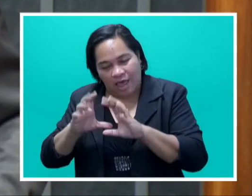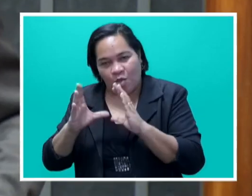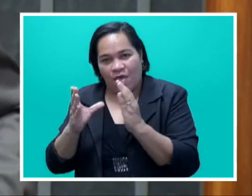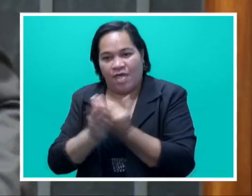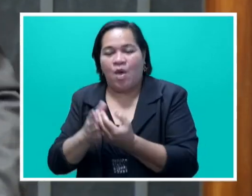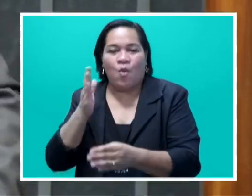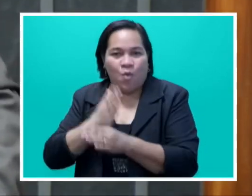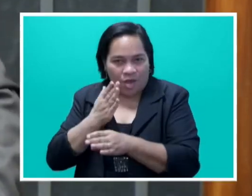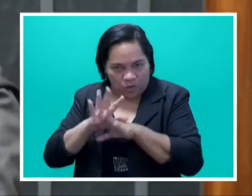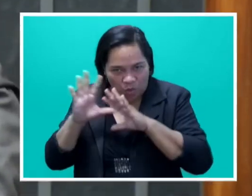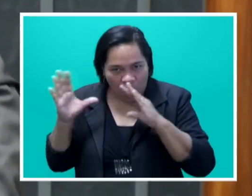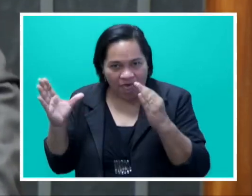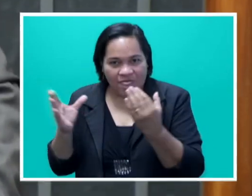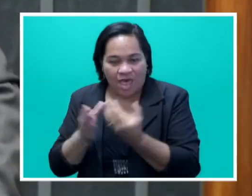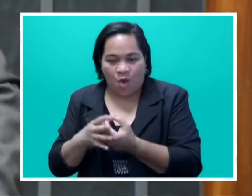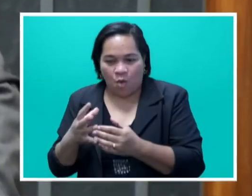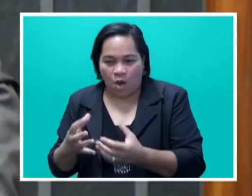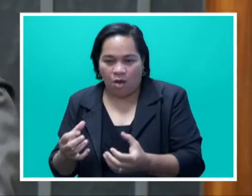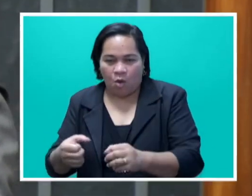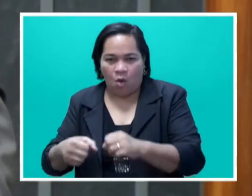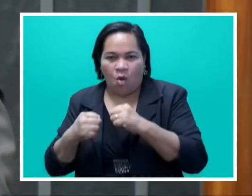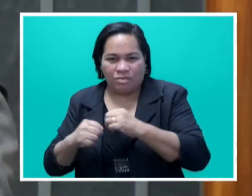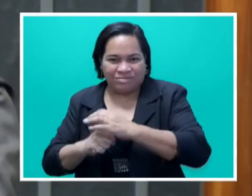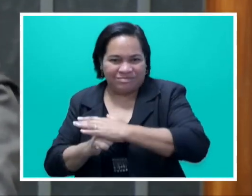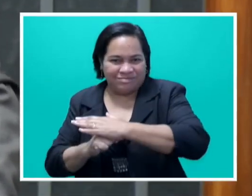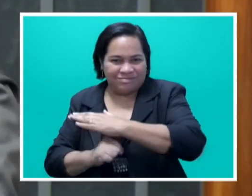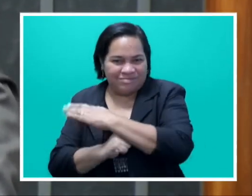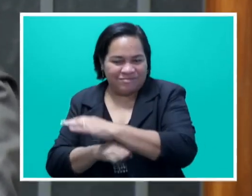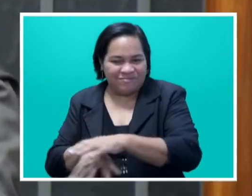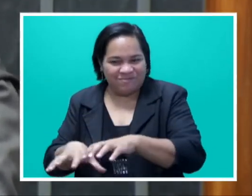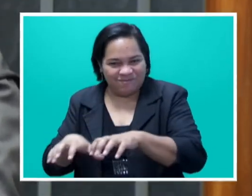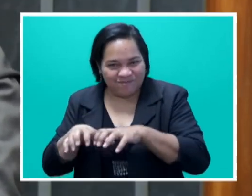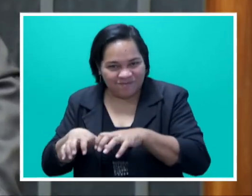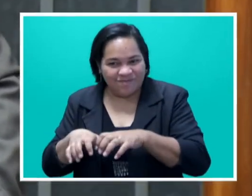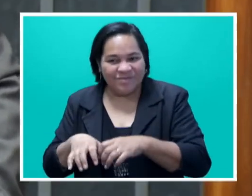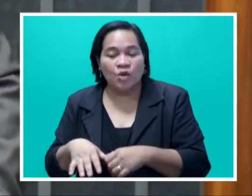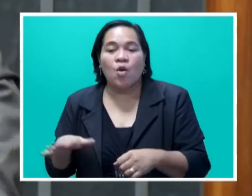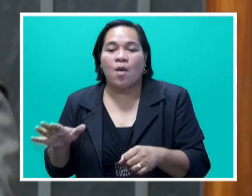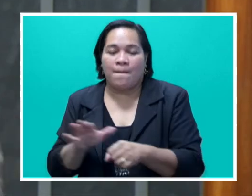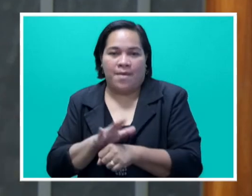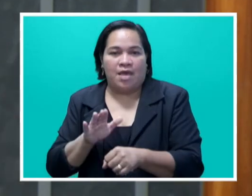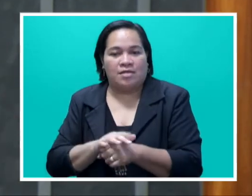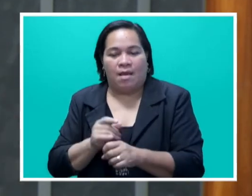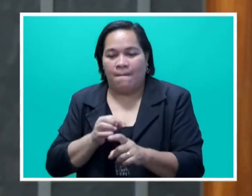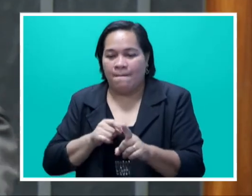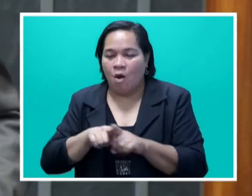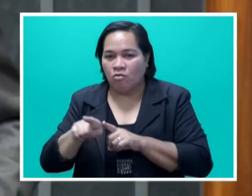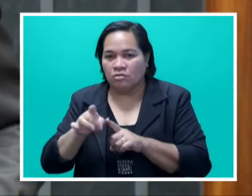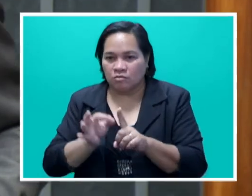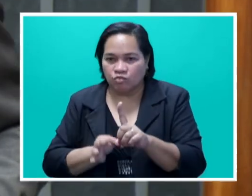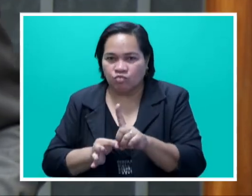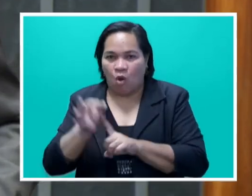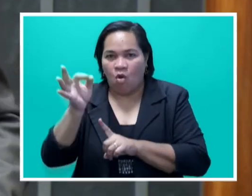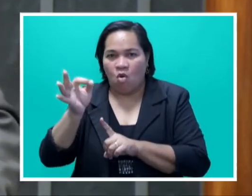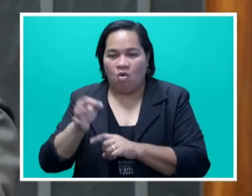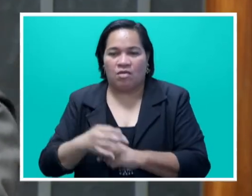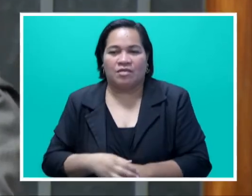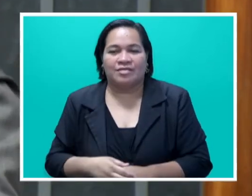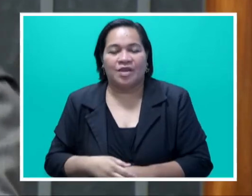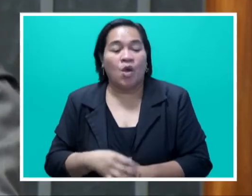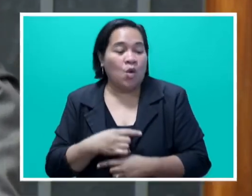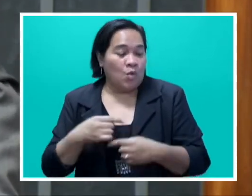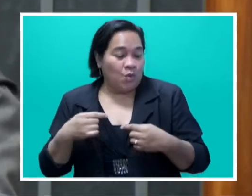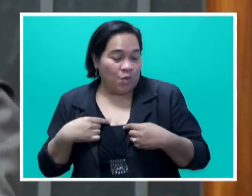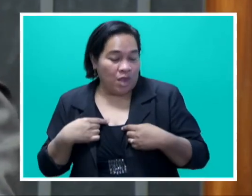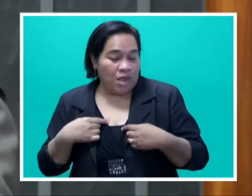together in holding a house together to make the most progress. And we, Mr.